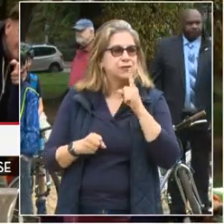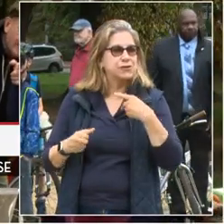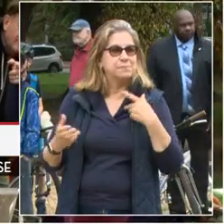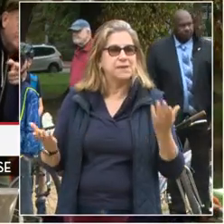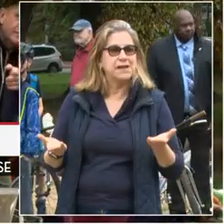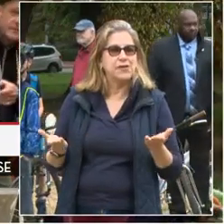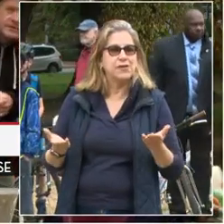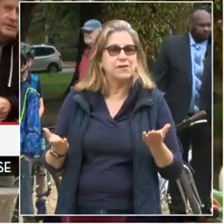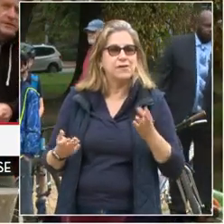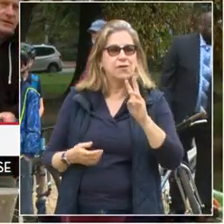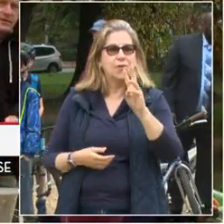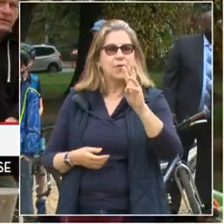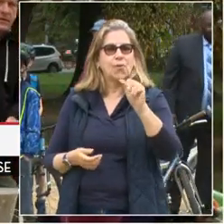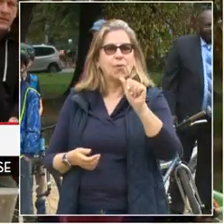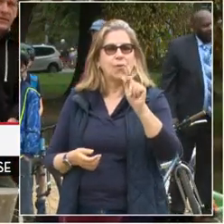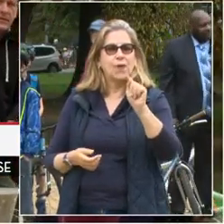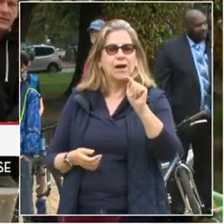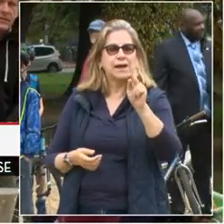guys here?